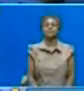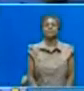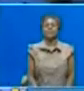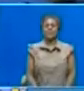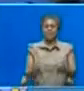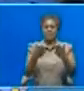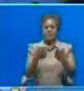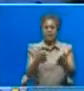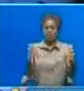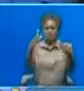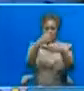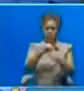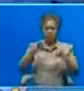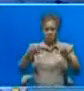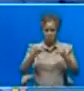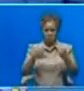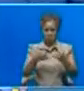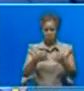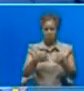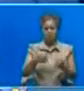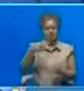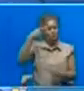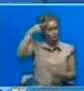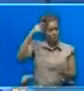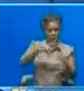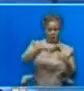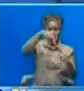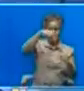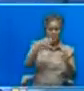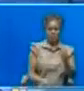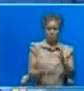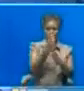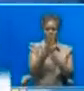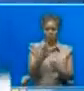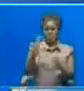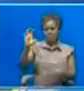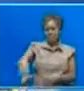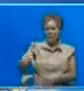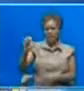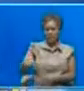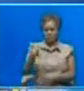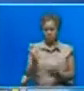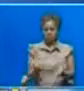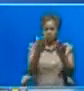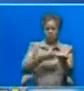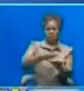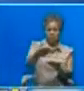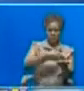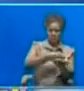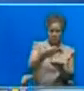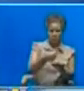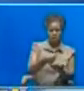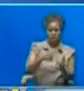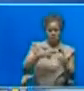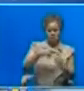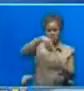And now to some corporate news. Beverage maker Coca-Cola has launched a personalized marketing campaign geared to boosting sales of its flagship